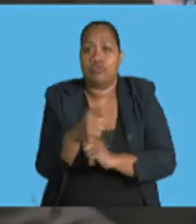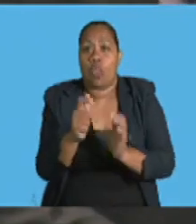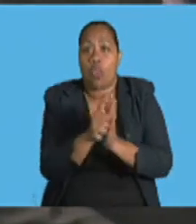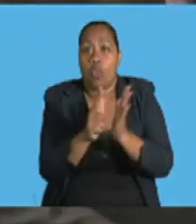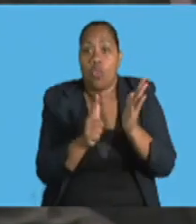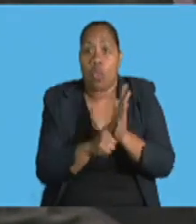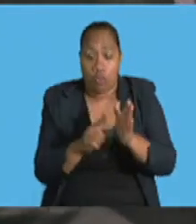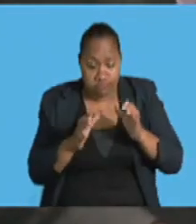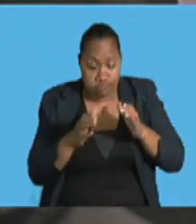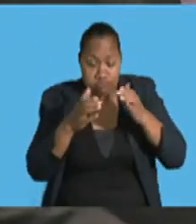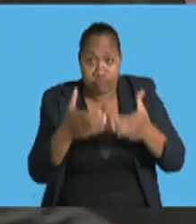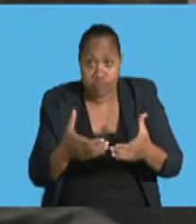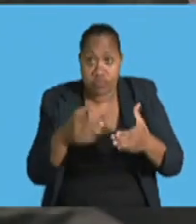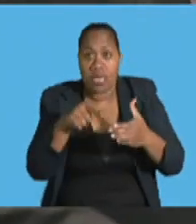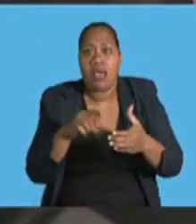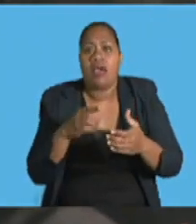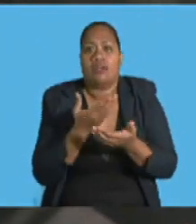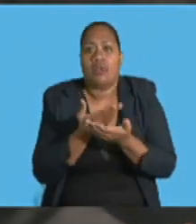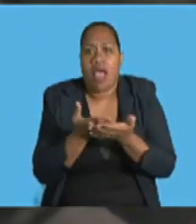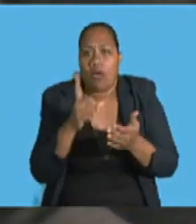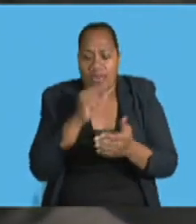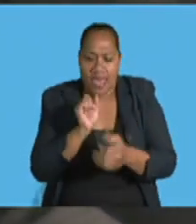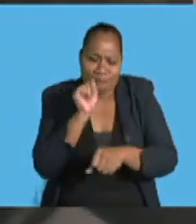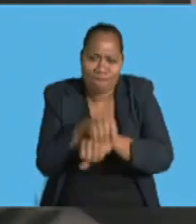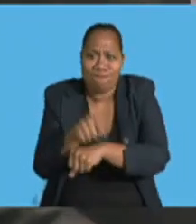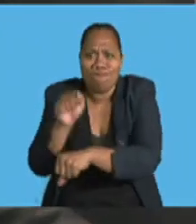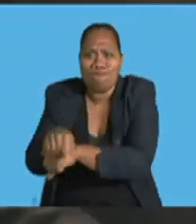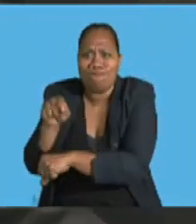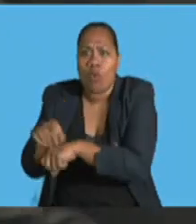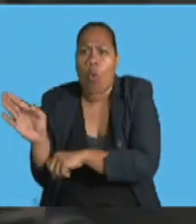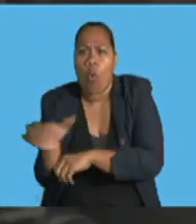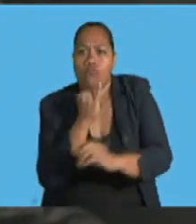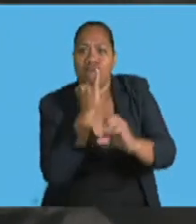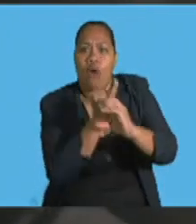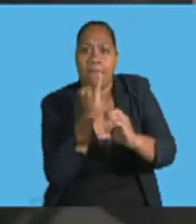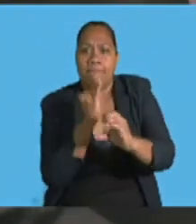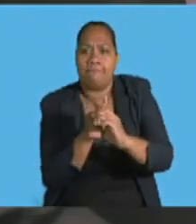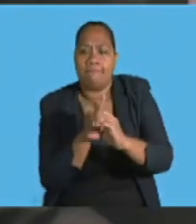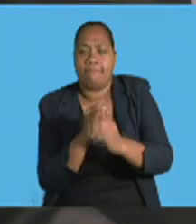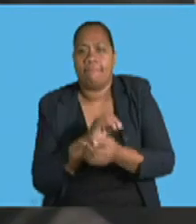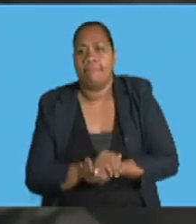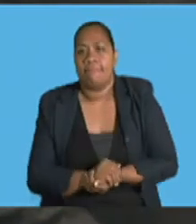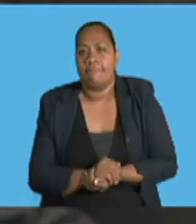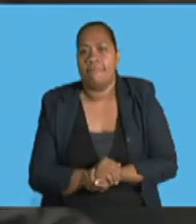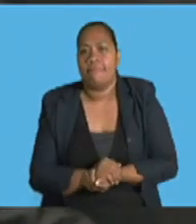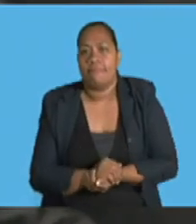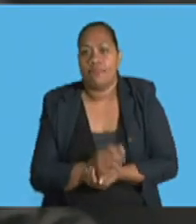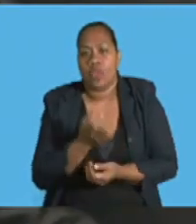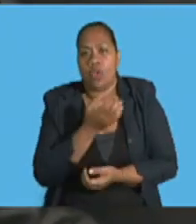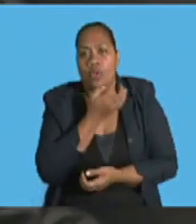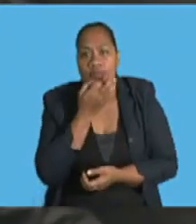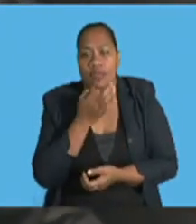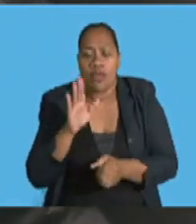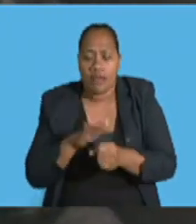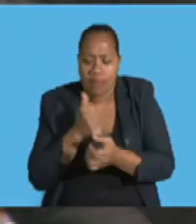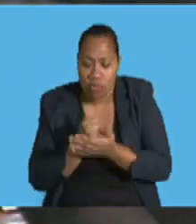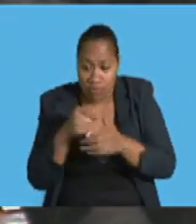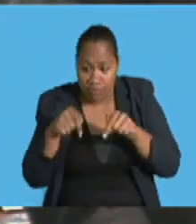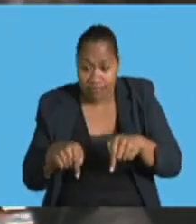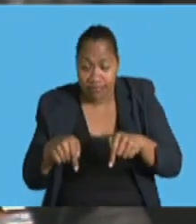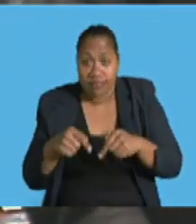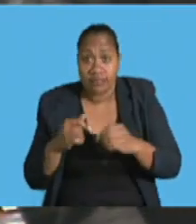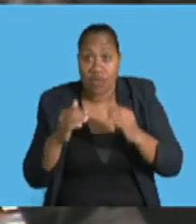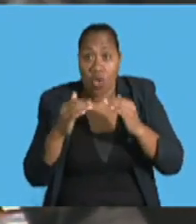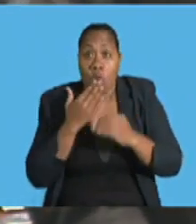tackling all forms of crime. I wish to also assure this august House, Honourable Speaker, sir, that